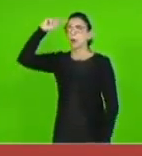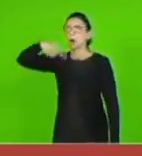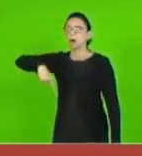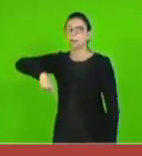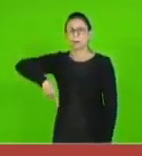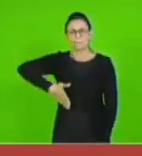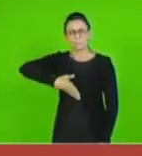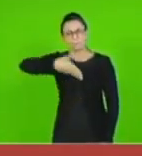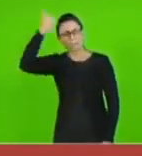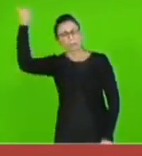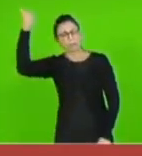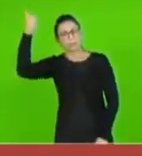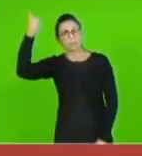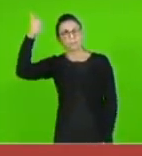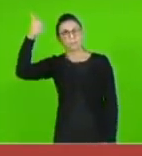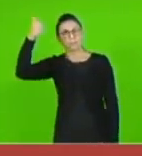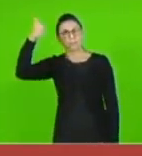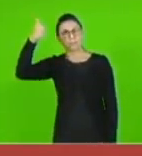It's an order.